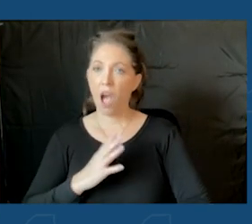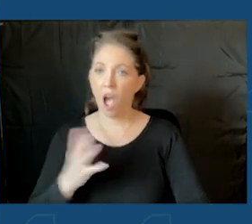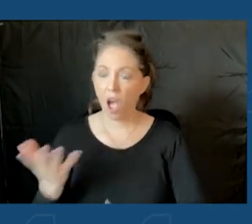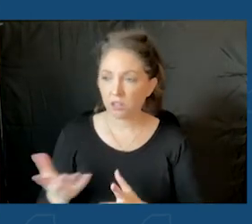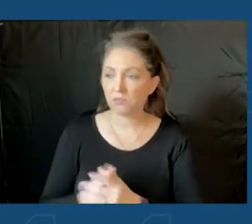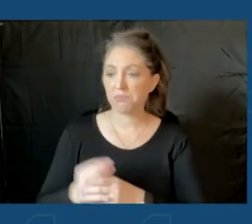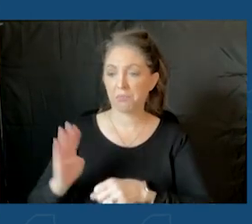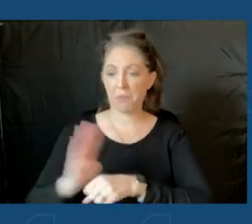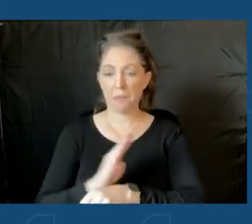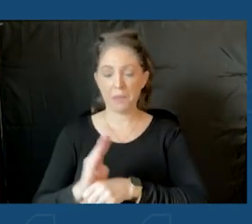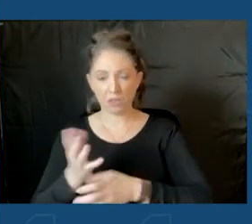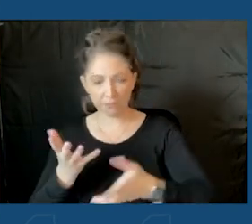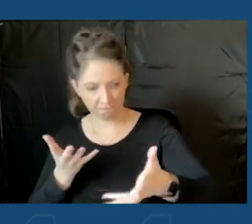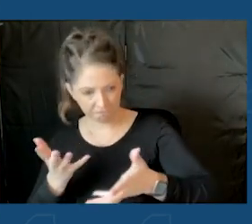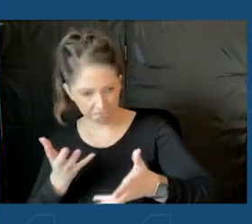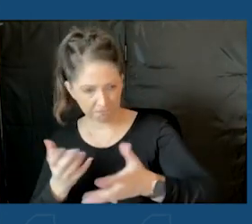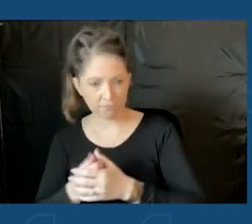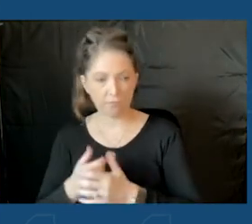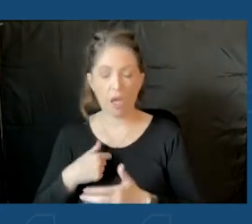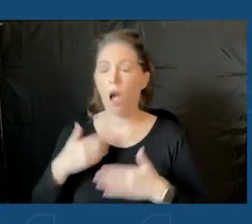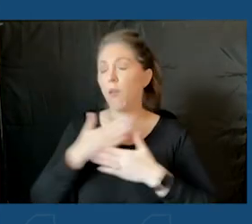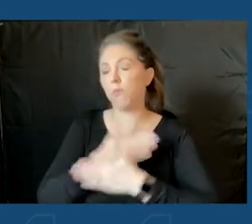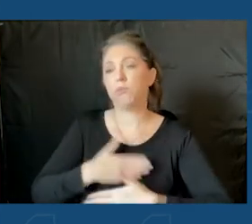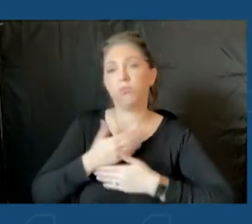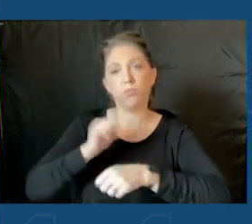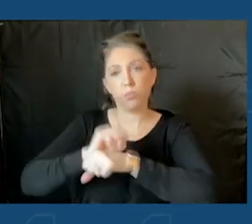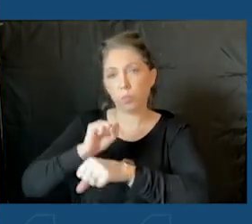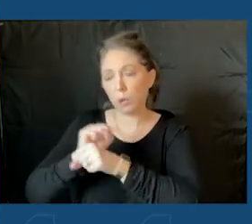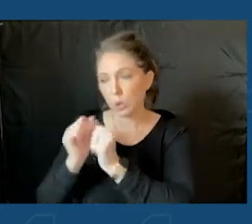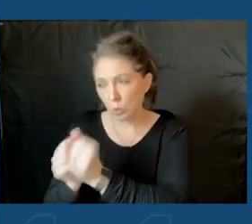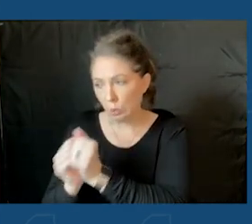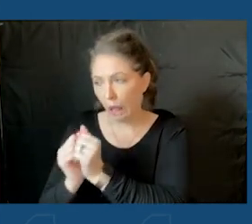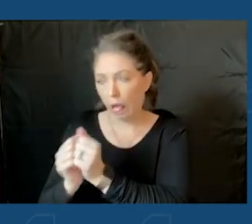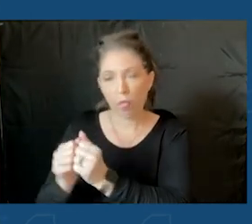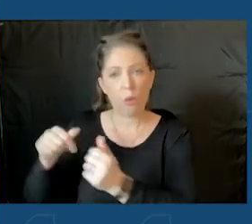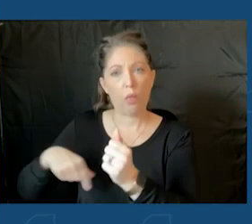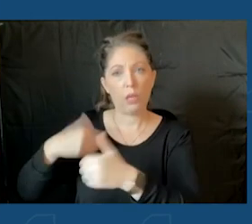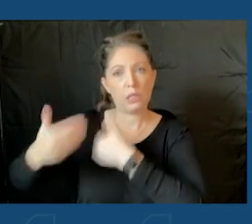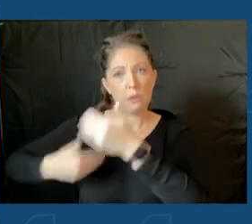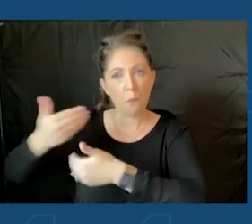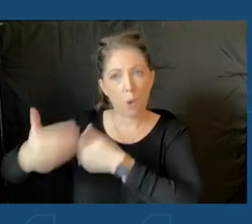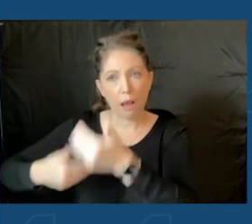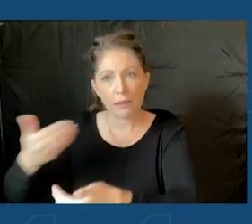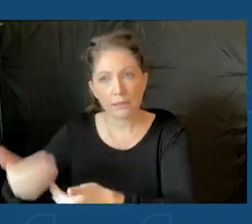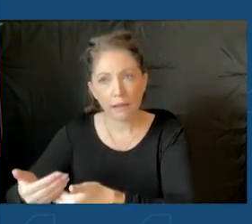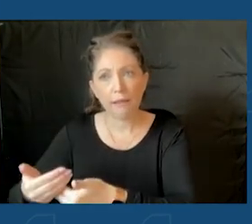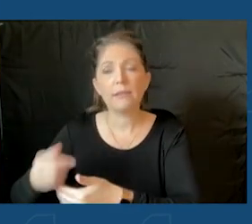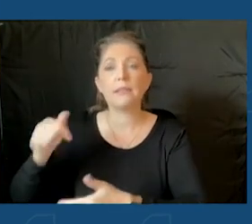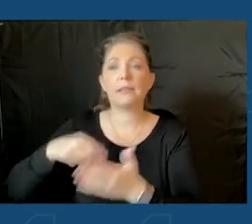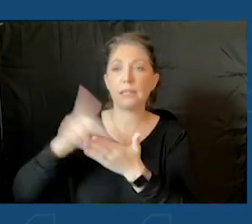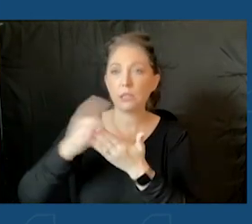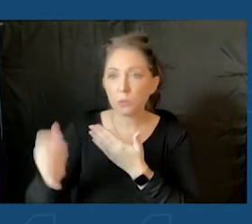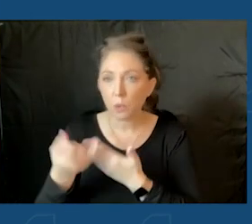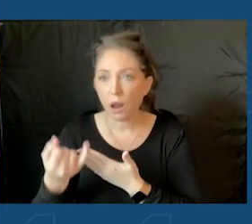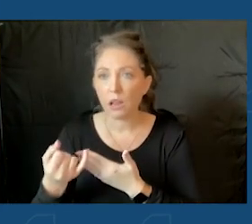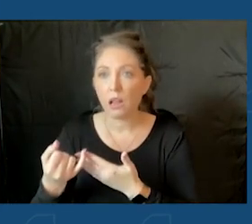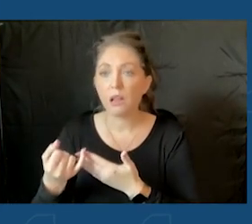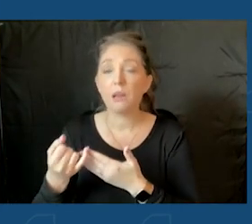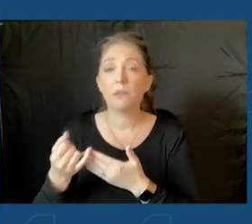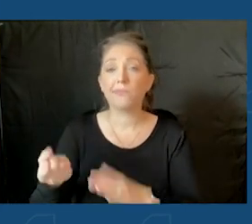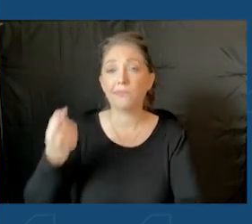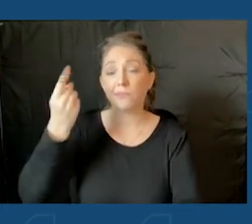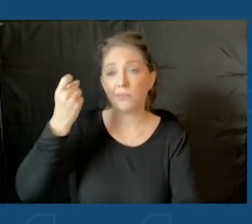to work with him throughout this process for this project. But it is also a very high honor